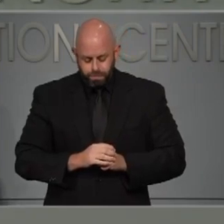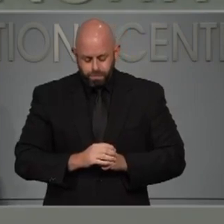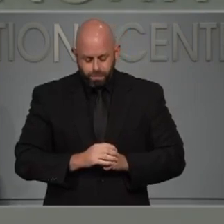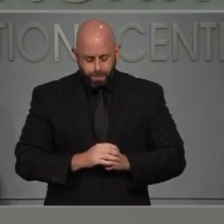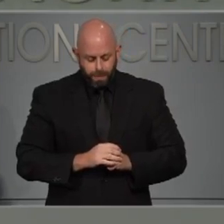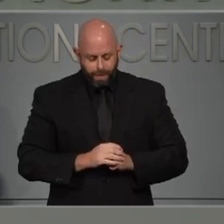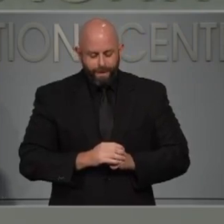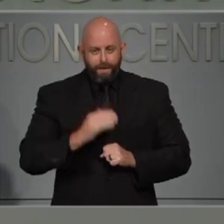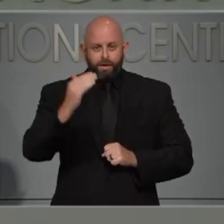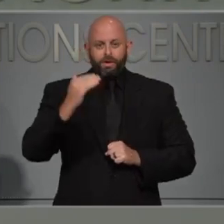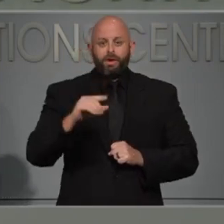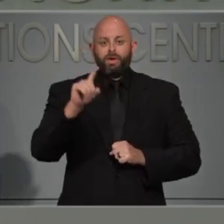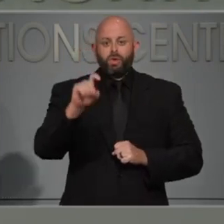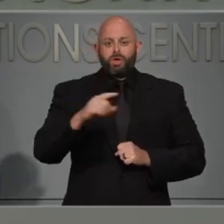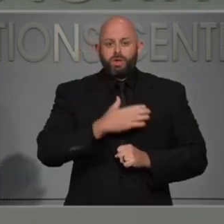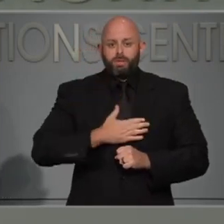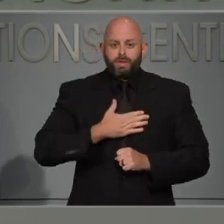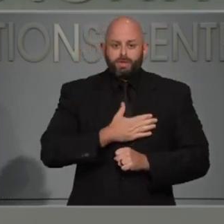Next question, please.